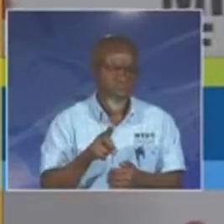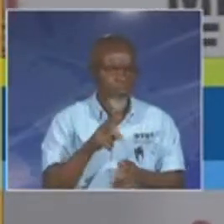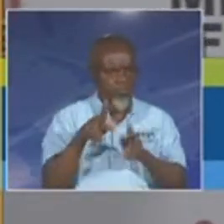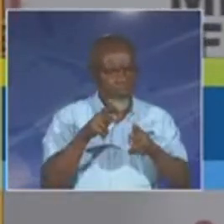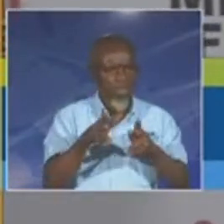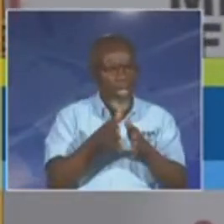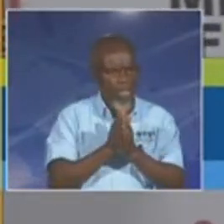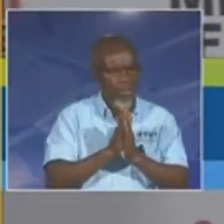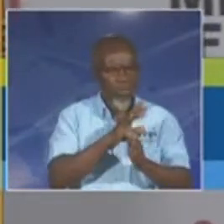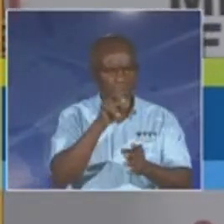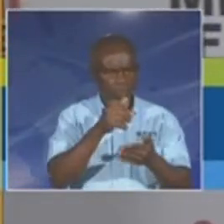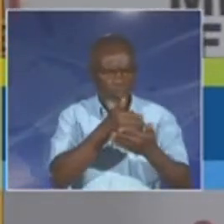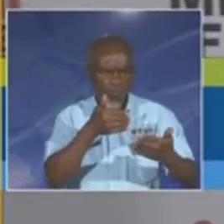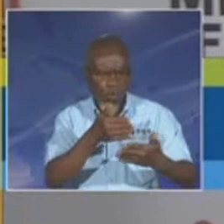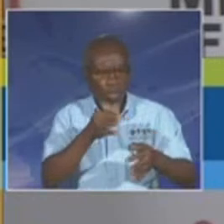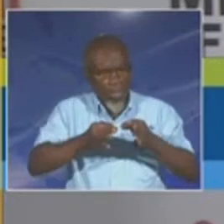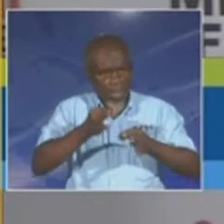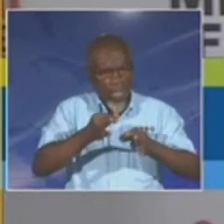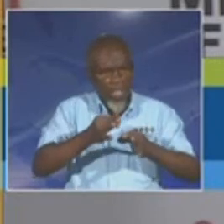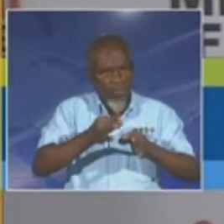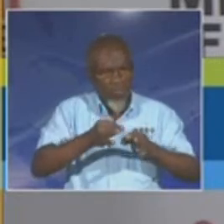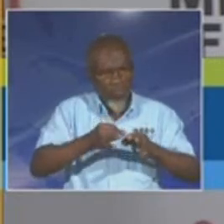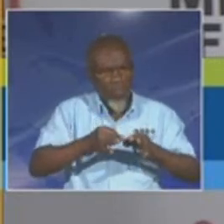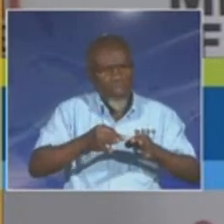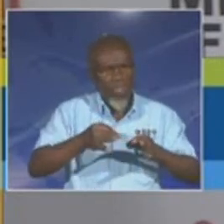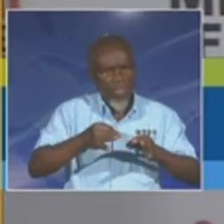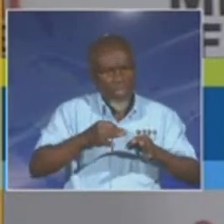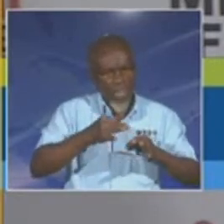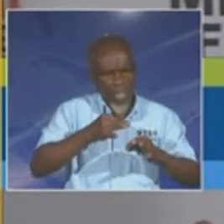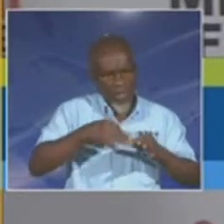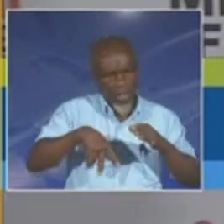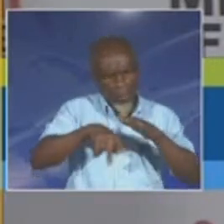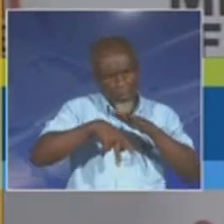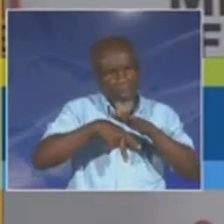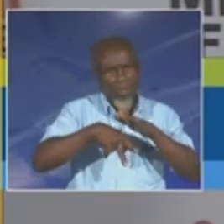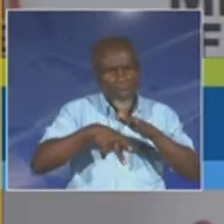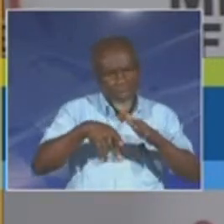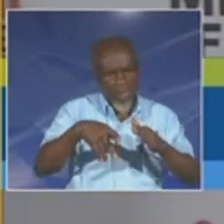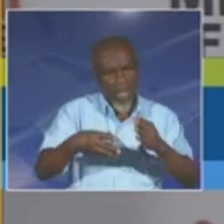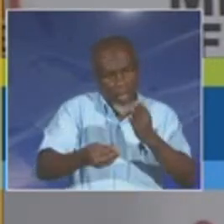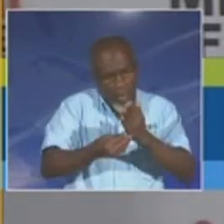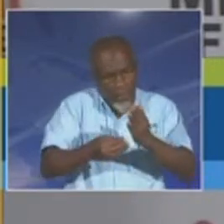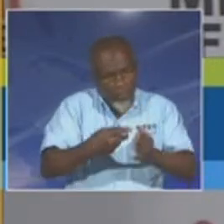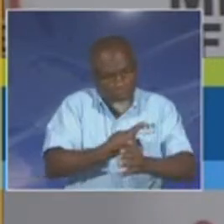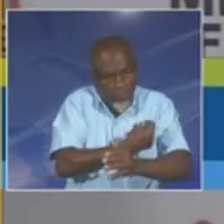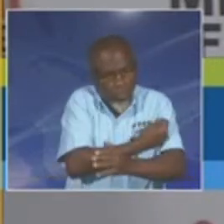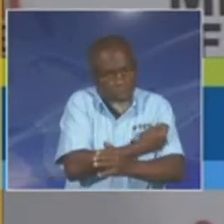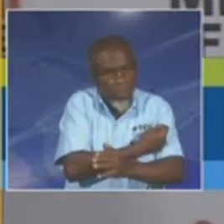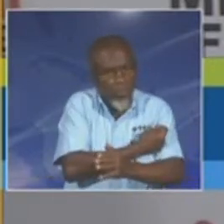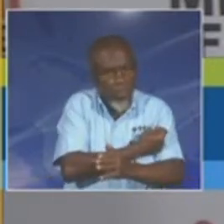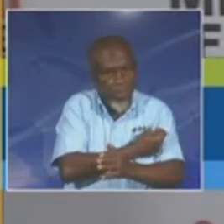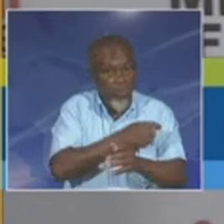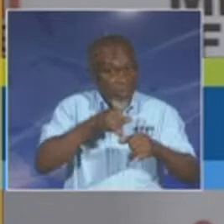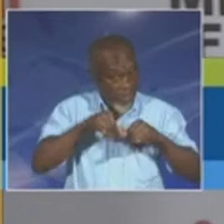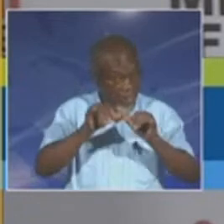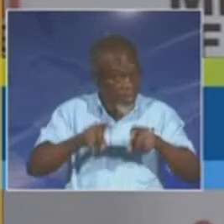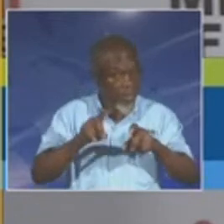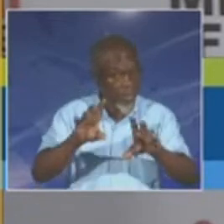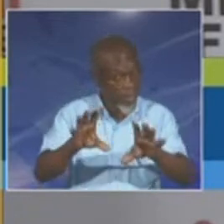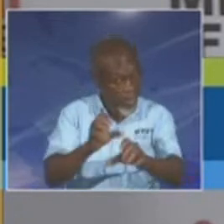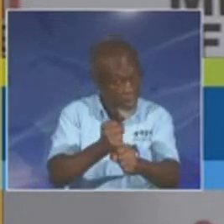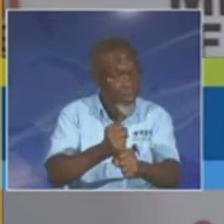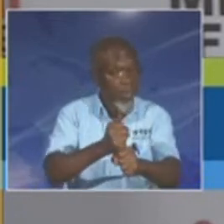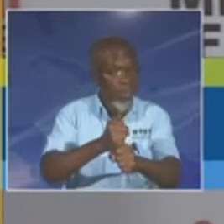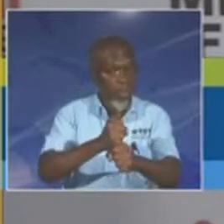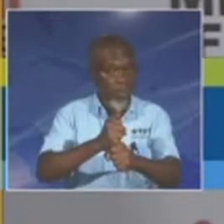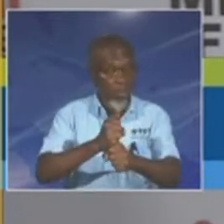question, if you have a primary series, which is an additional dose, do you need to have a booster? And the answer is yes. So for example, if you had